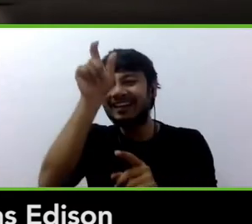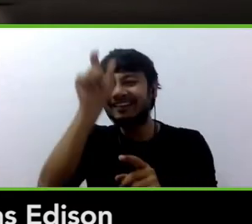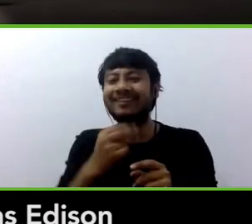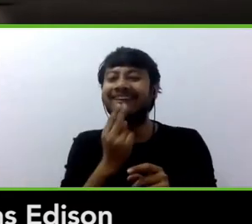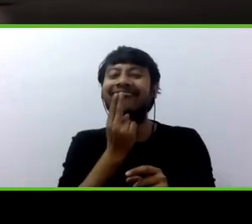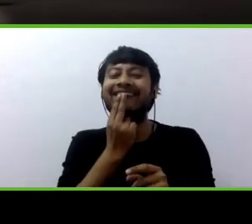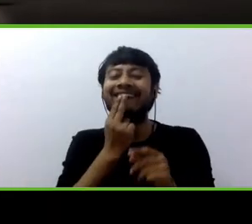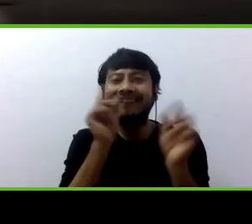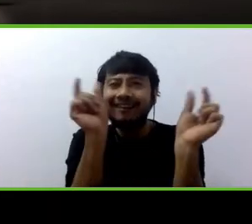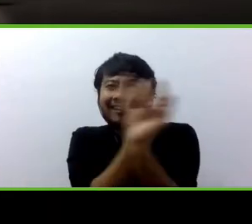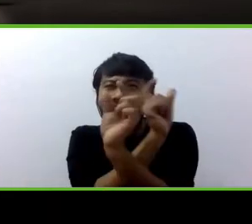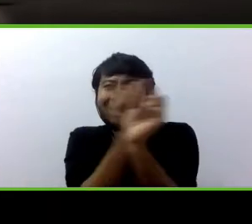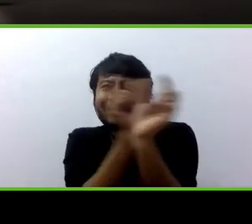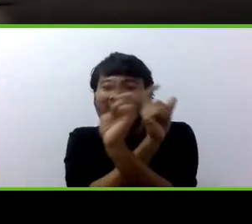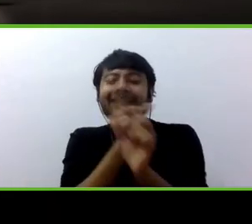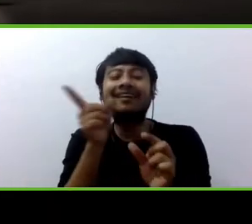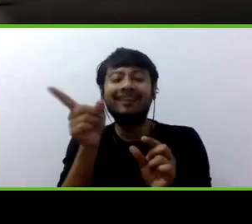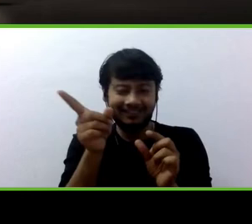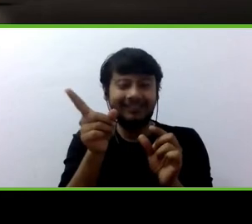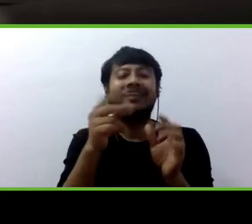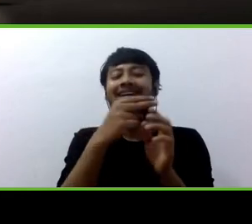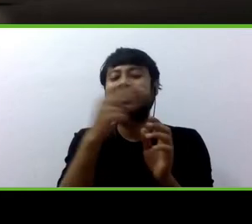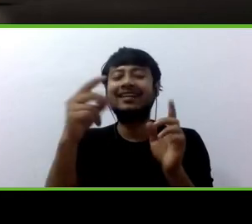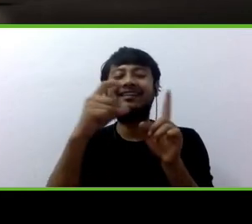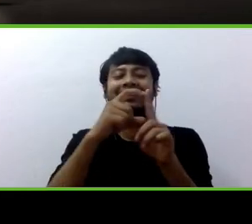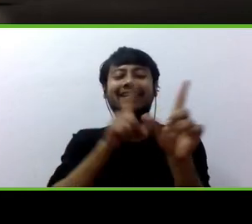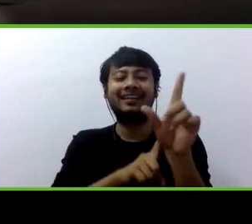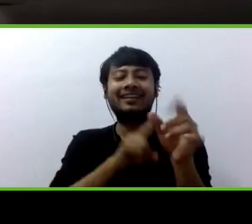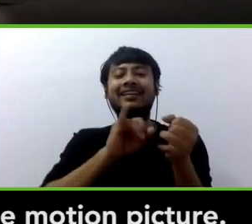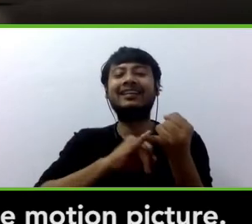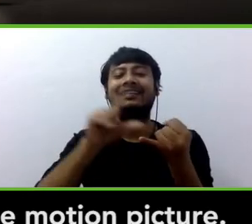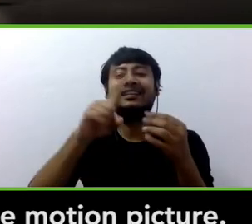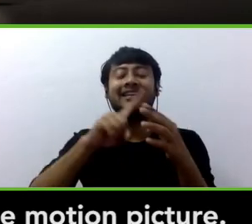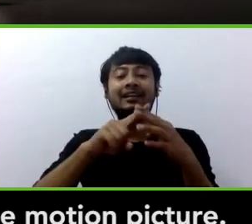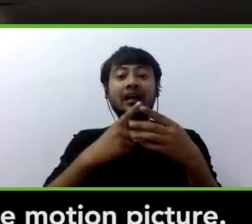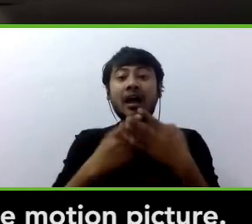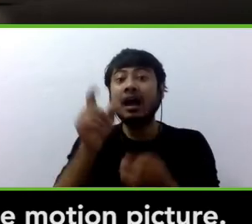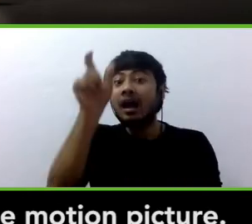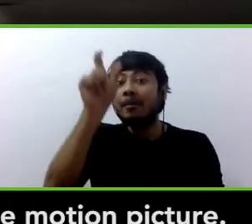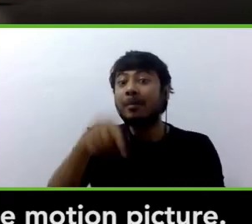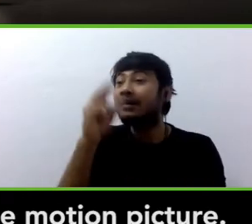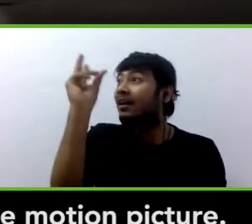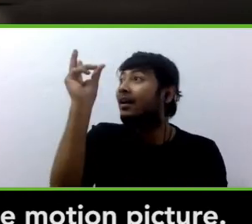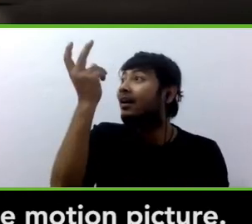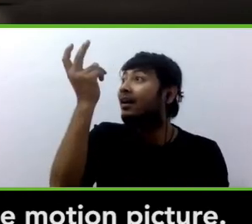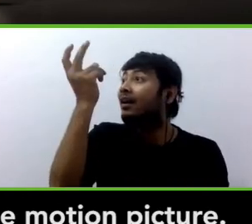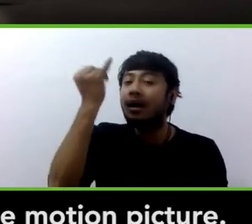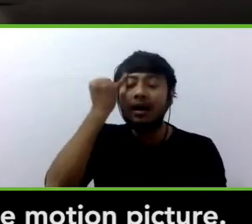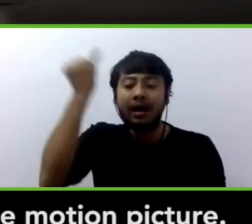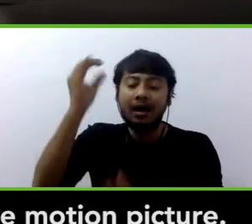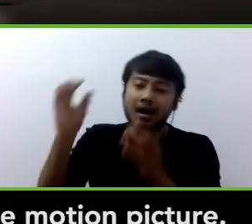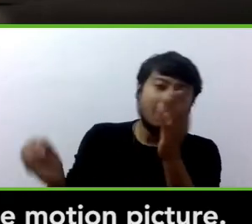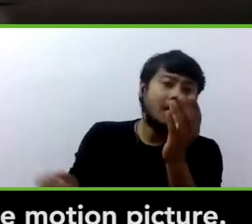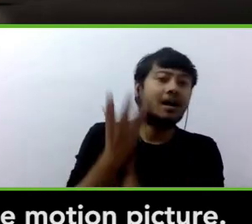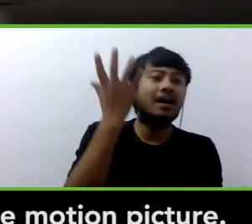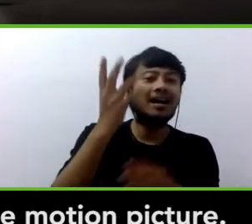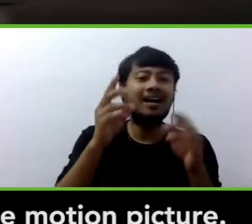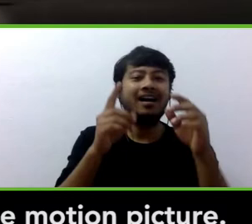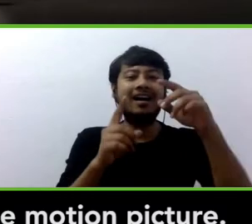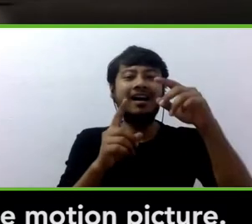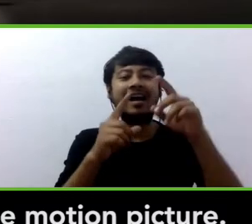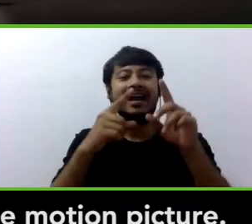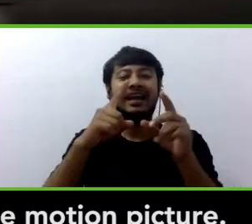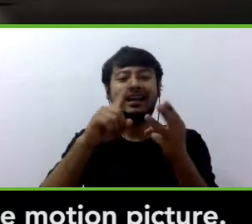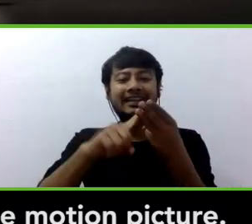Thomas Edison, the famous inventor, had dyslexia? Edison's inventions include the electric light